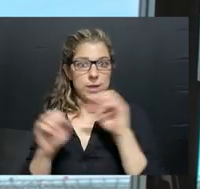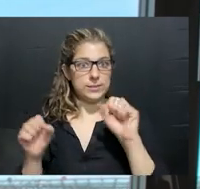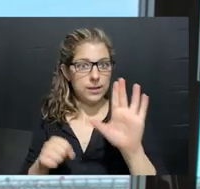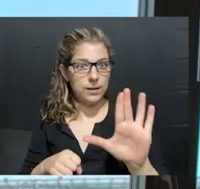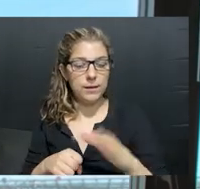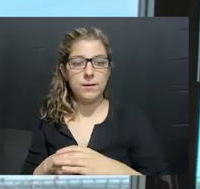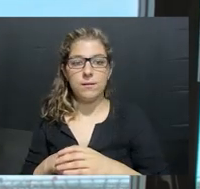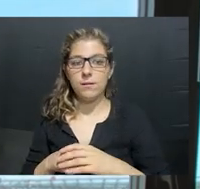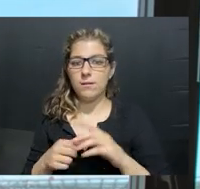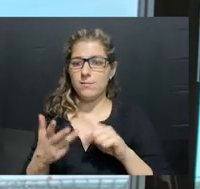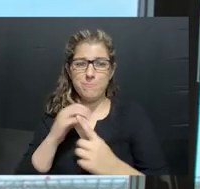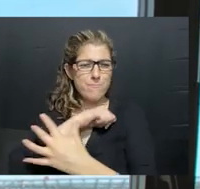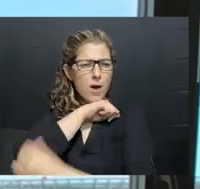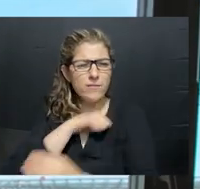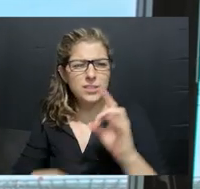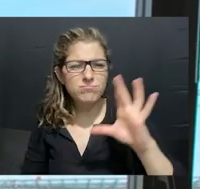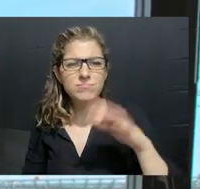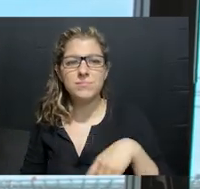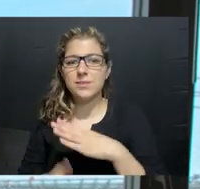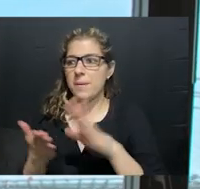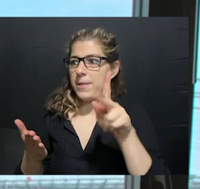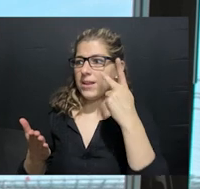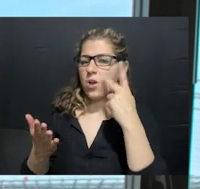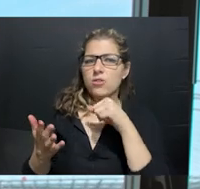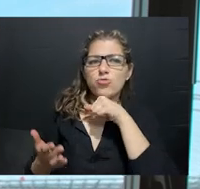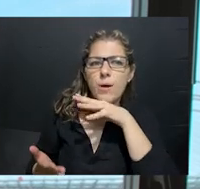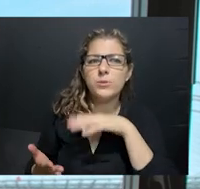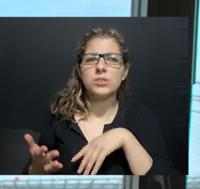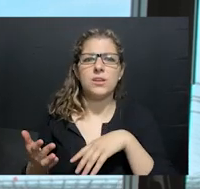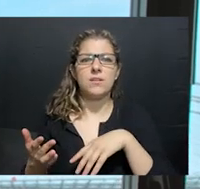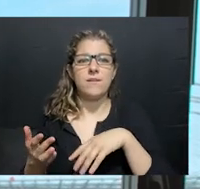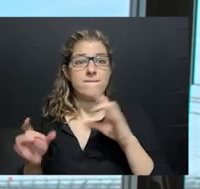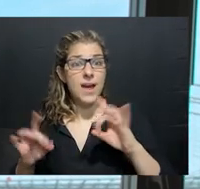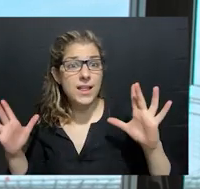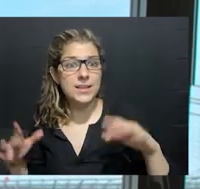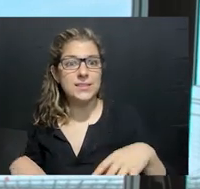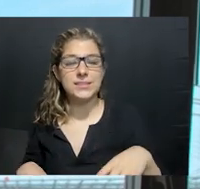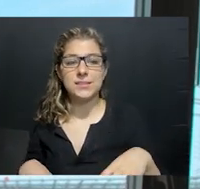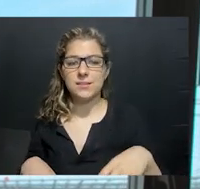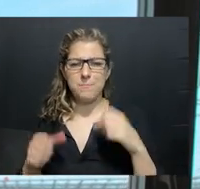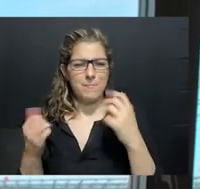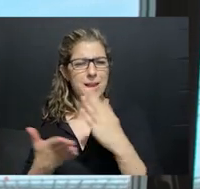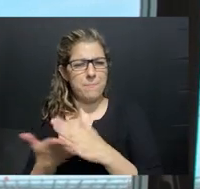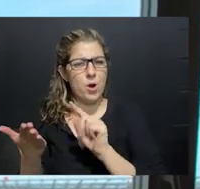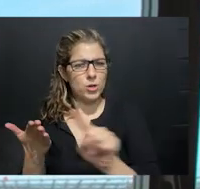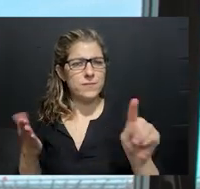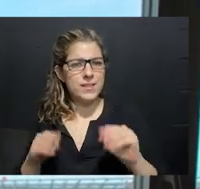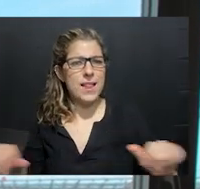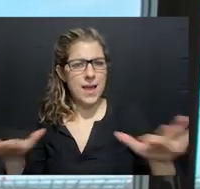president, extreme poverty, some political corruption, violence in many parts of the